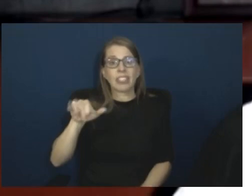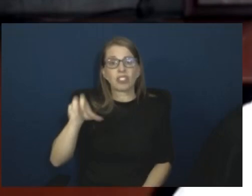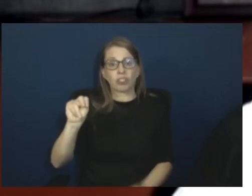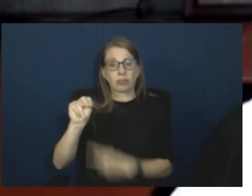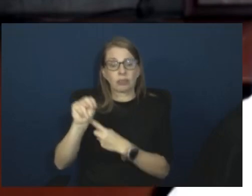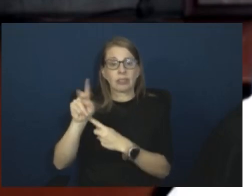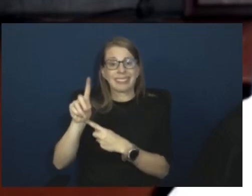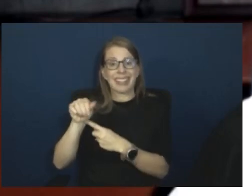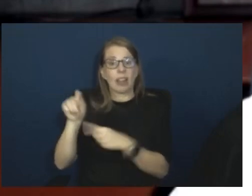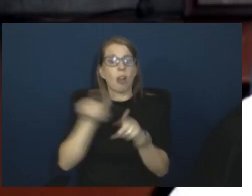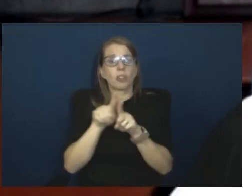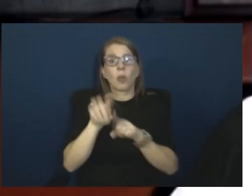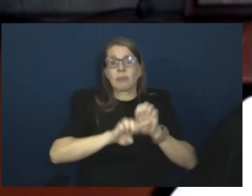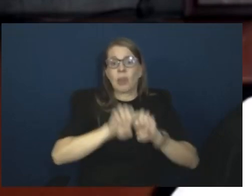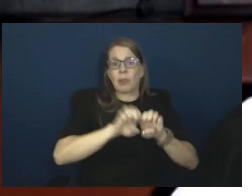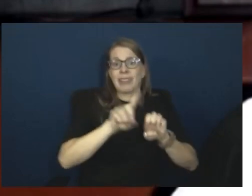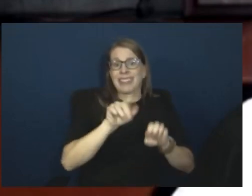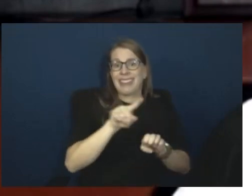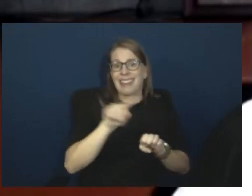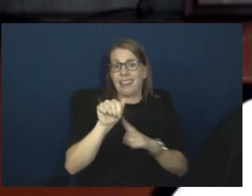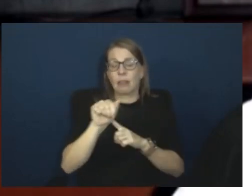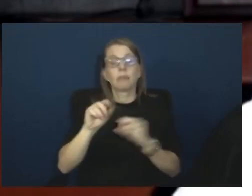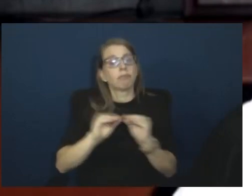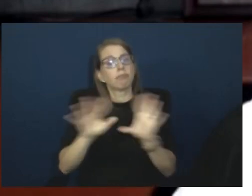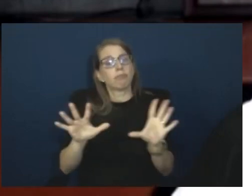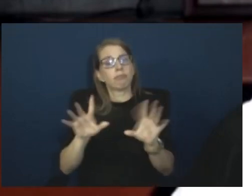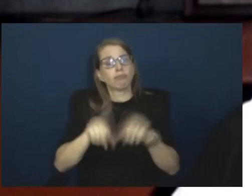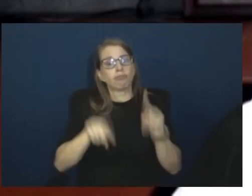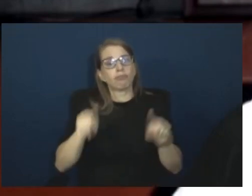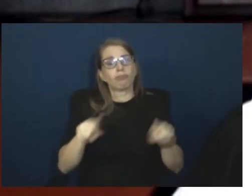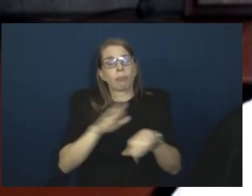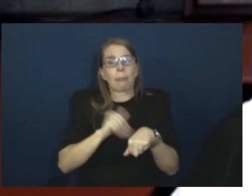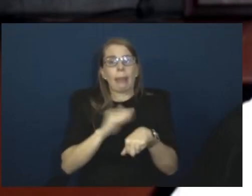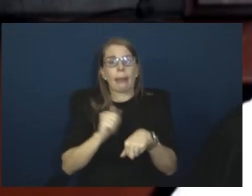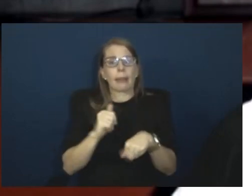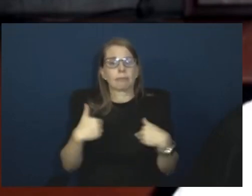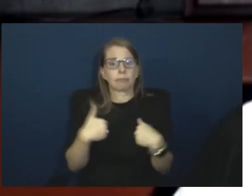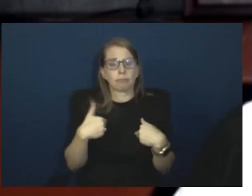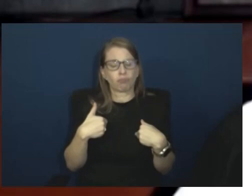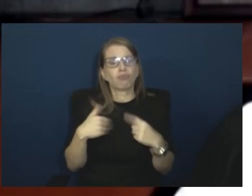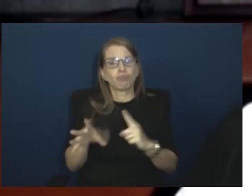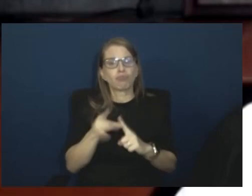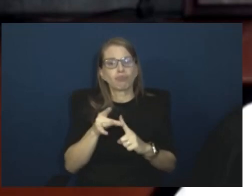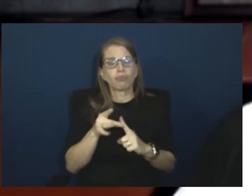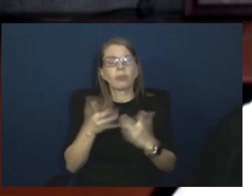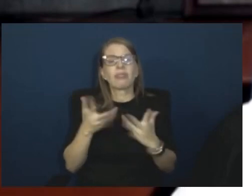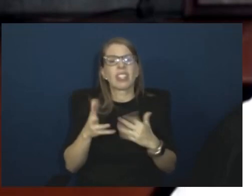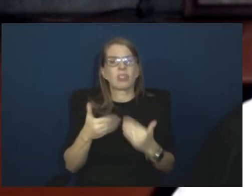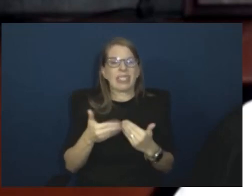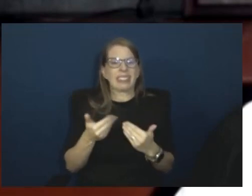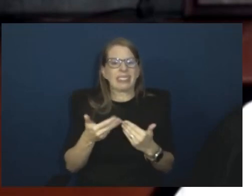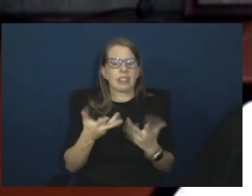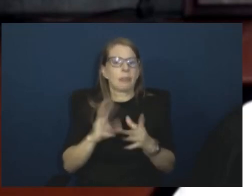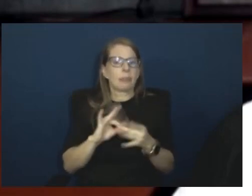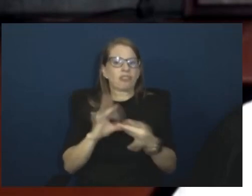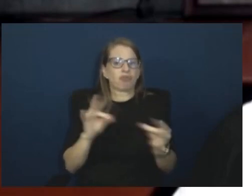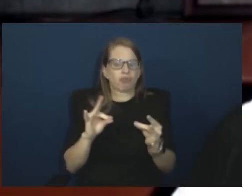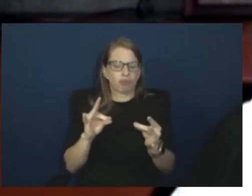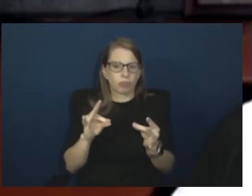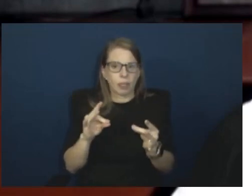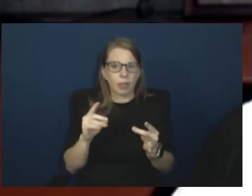experimental data. We have obviously various pet animals which are susceptible. I already mentioned companion animals,